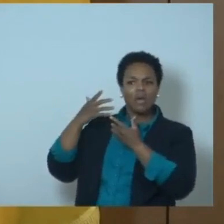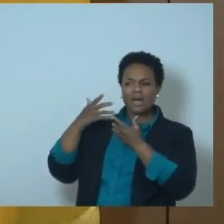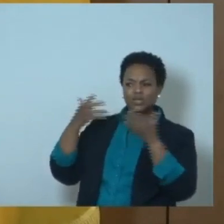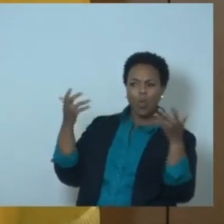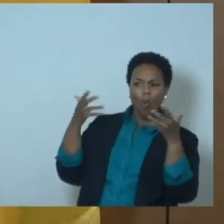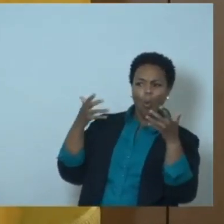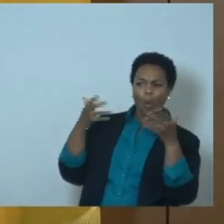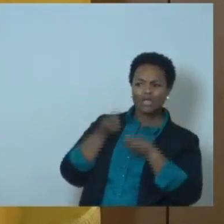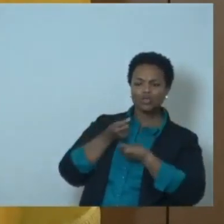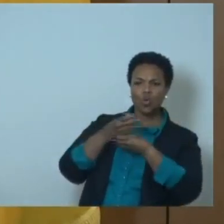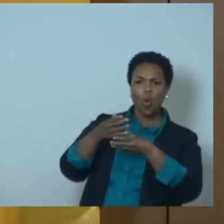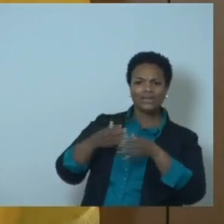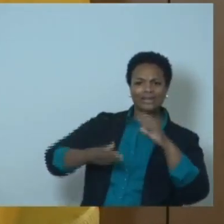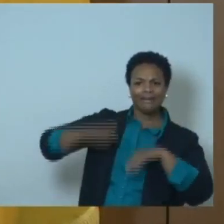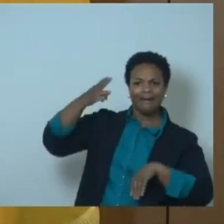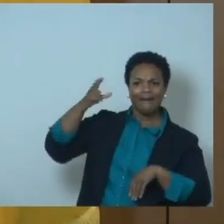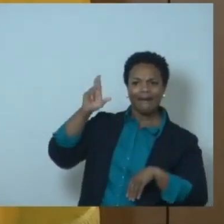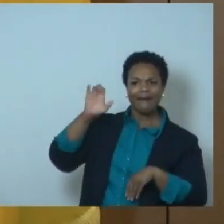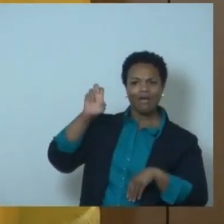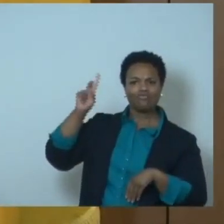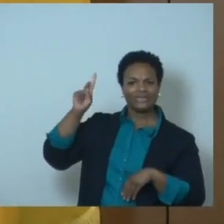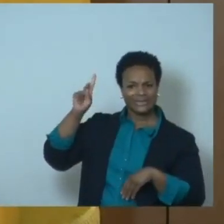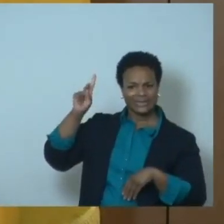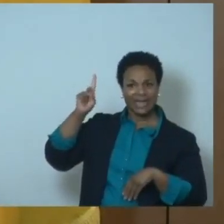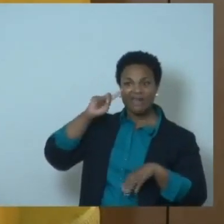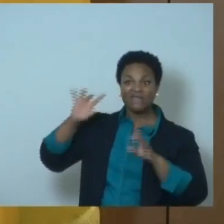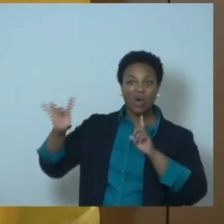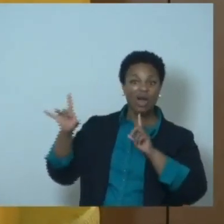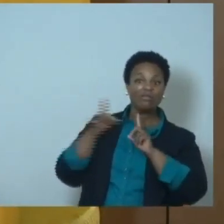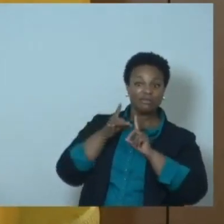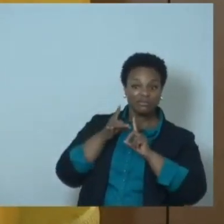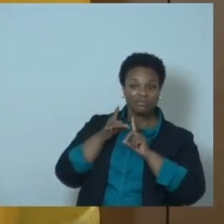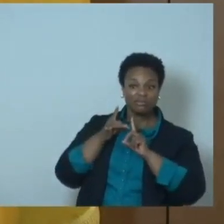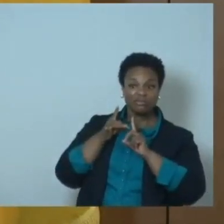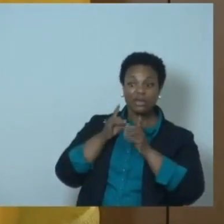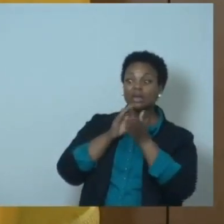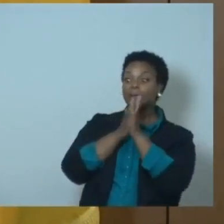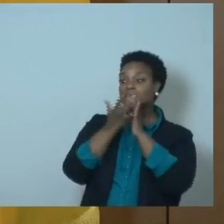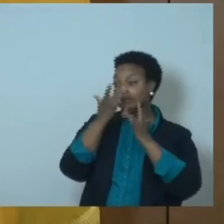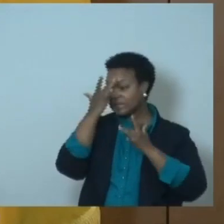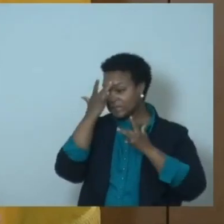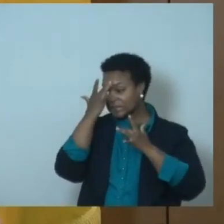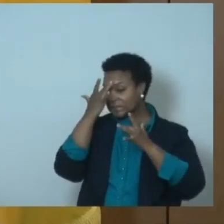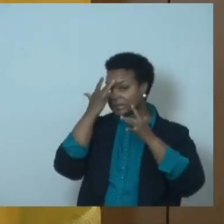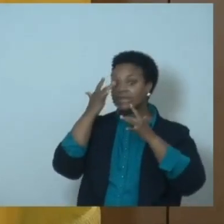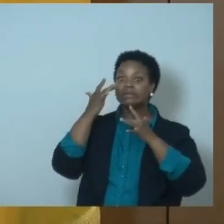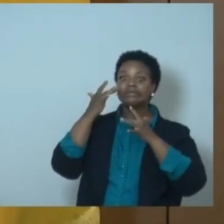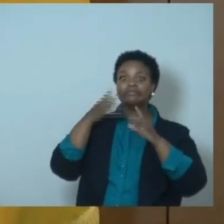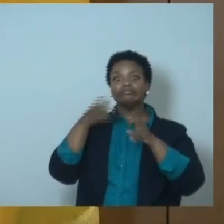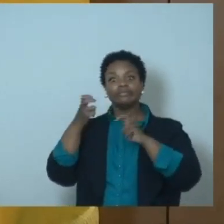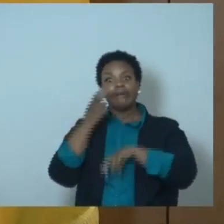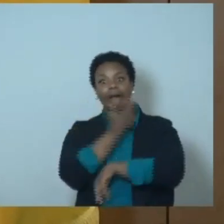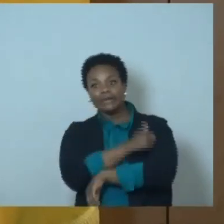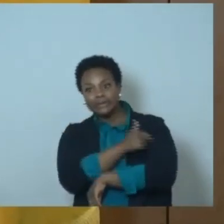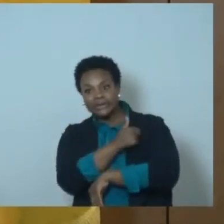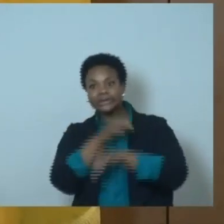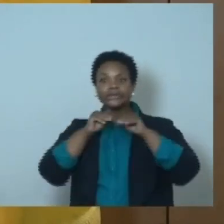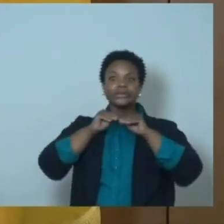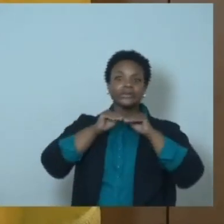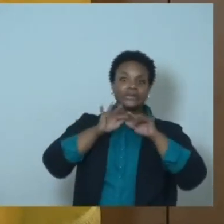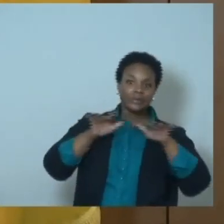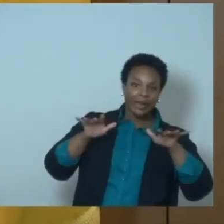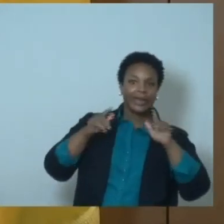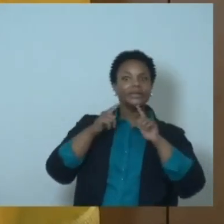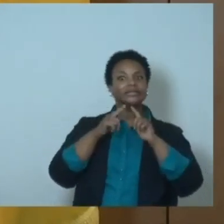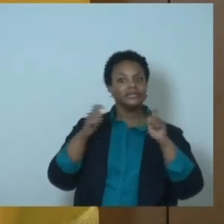at risk of both getting the infection or being hospitalized with the infection, more than the